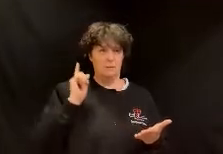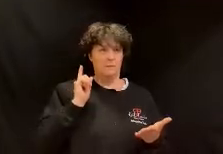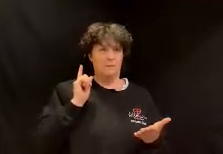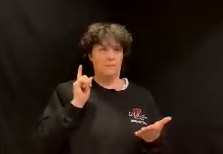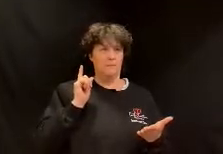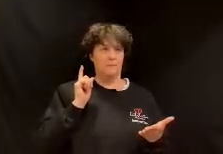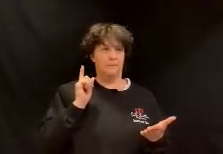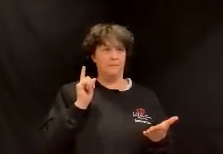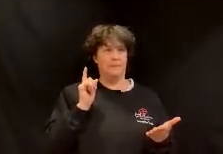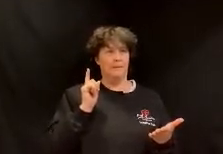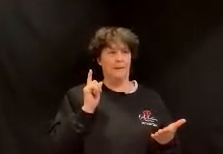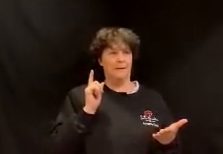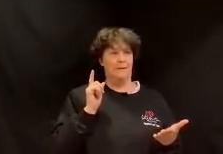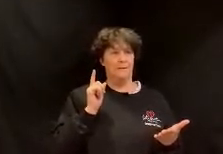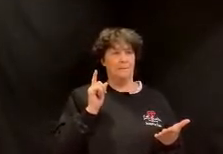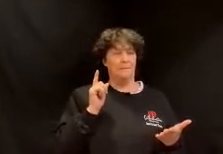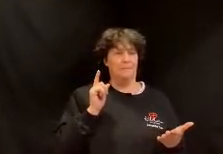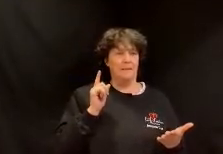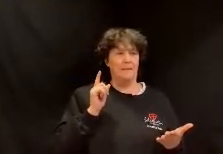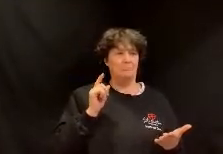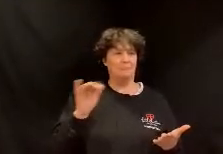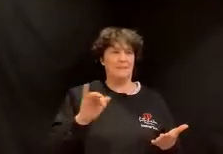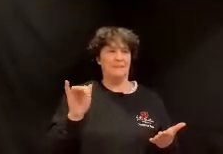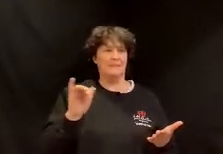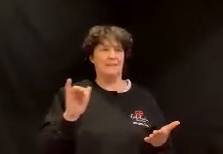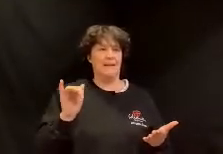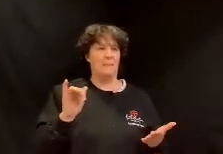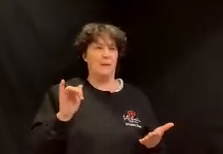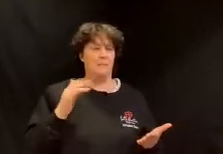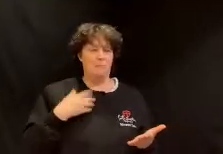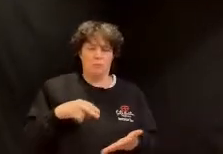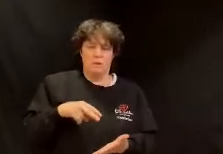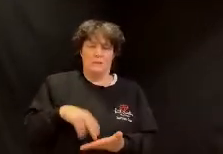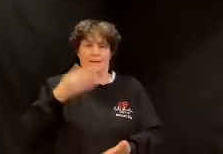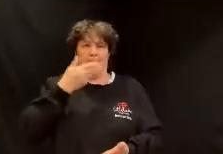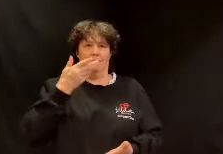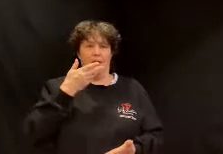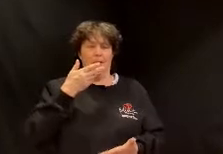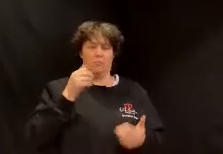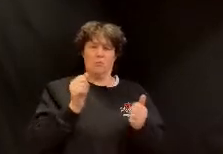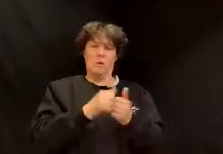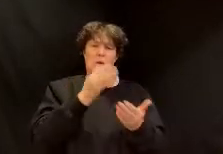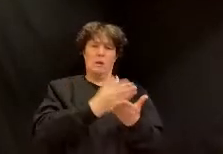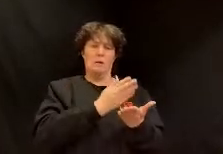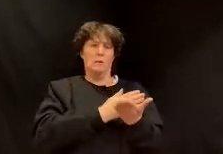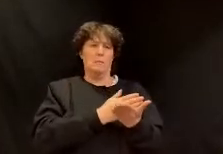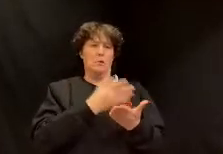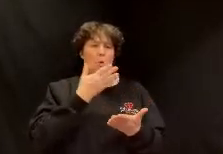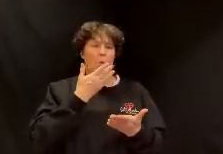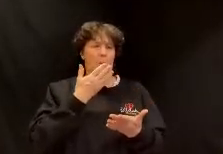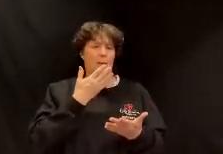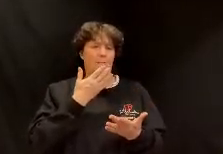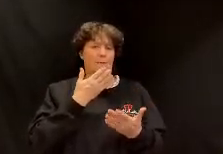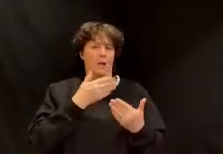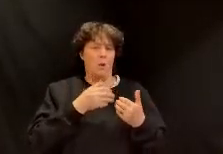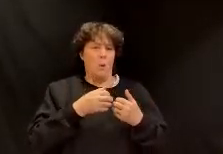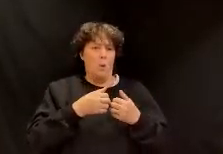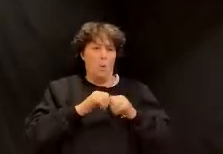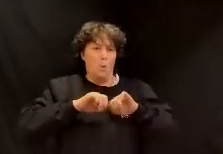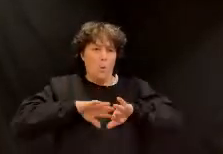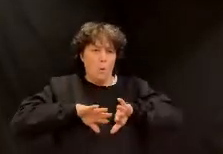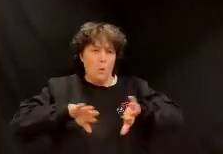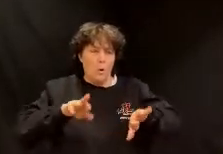that this, you know, it's kind of like a linebacker, or trying to, like, sometimes up here, you know, with these series, you're trying to wait for the hole to open up to see which way I need to go,